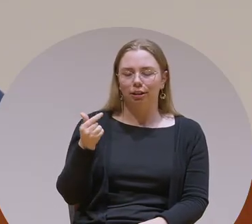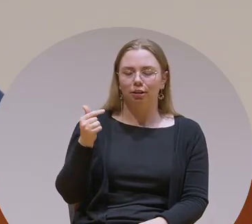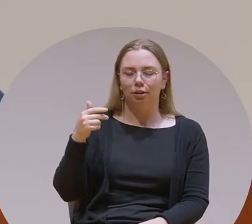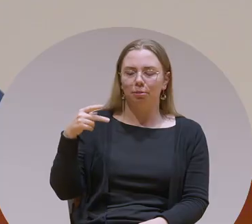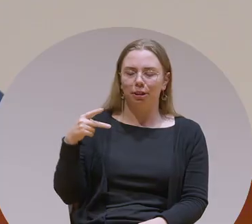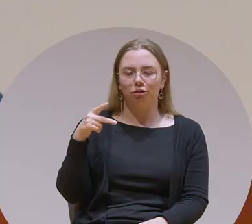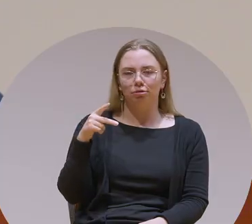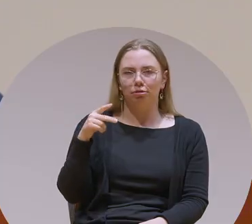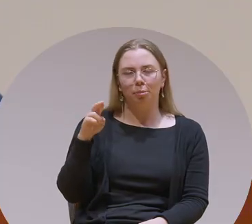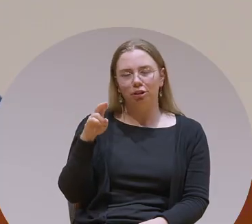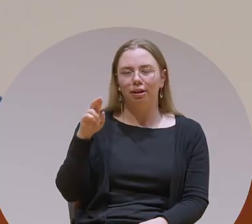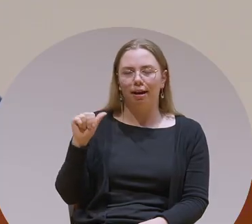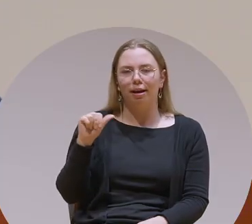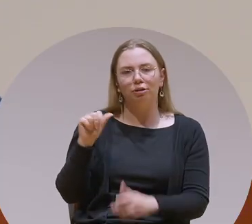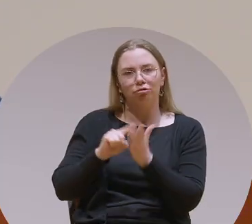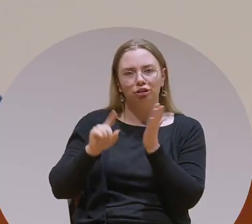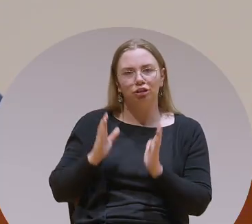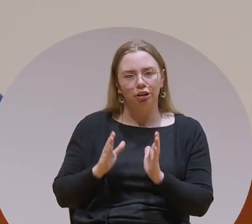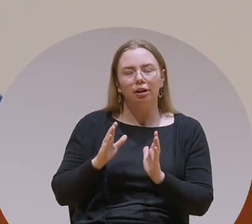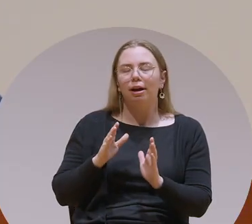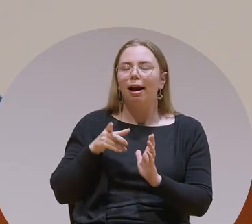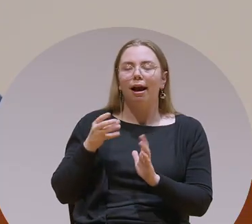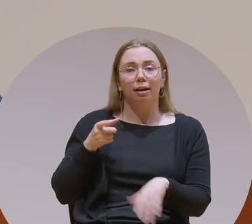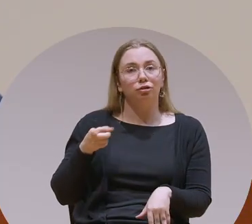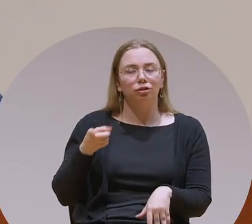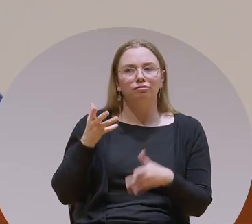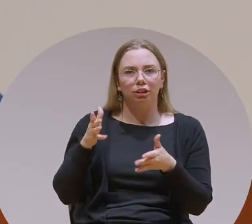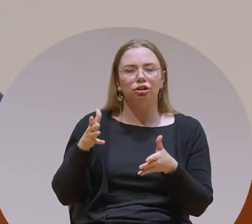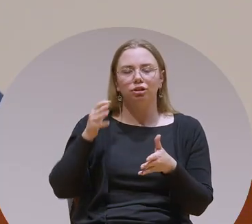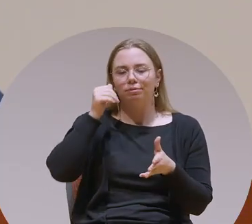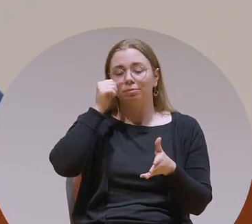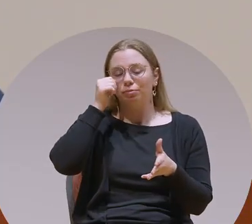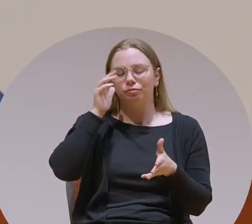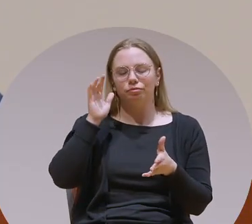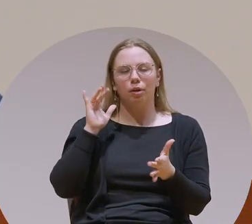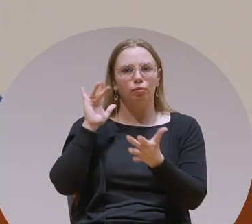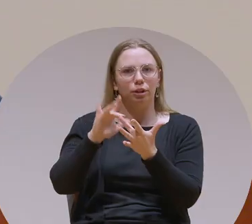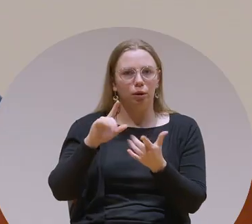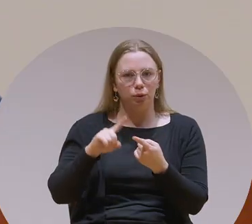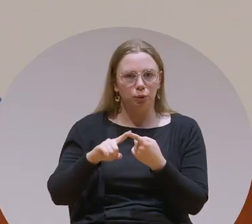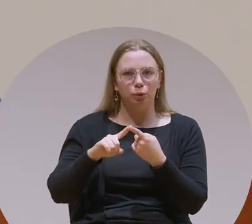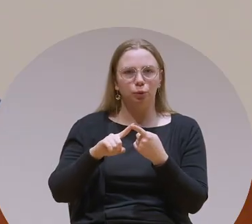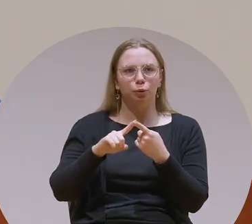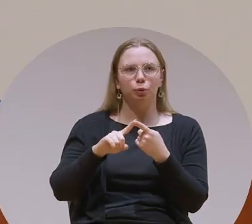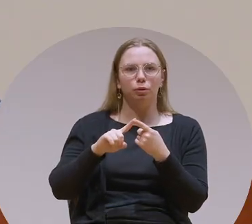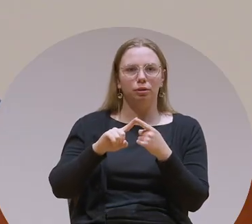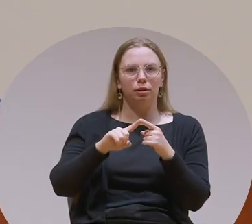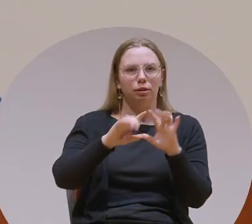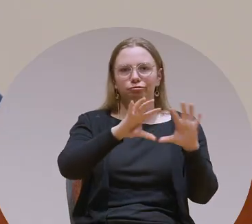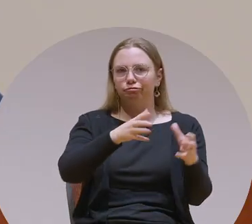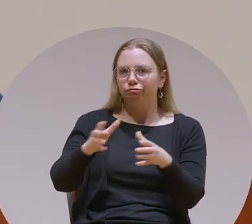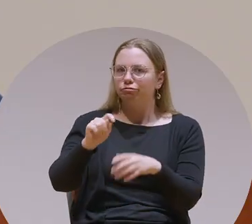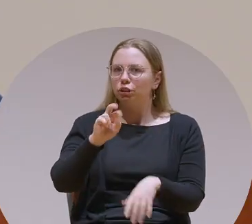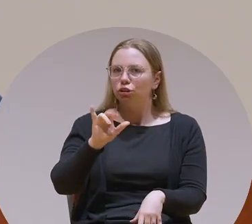researcher. And she has reached out to federally recognized tribes for,